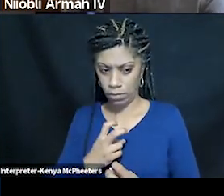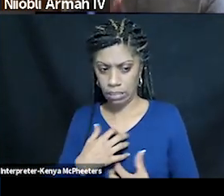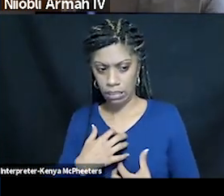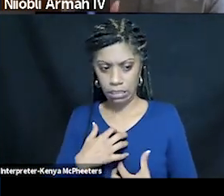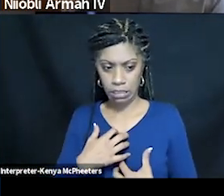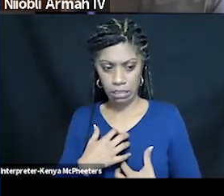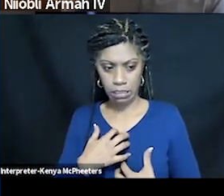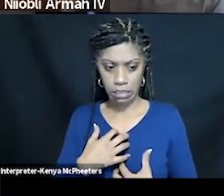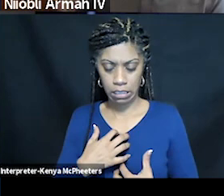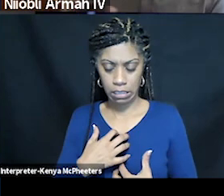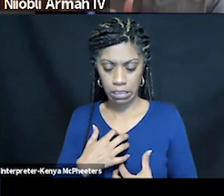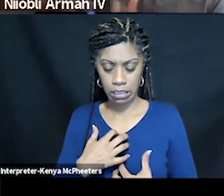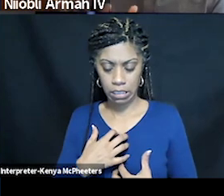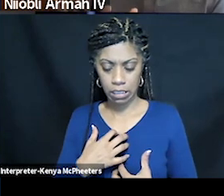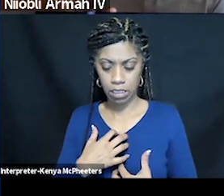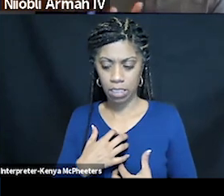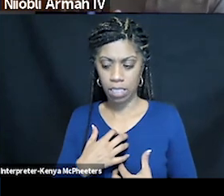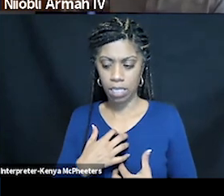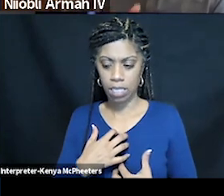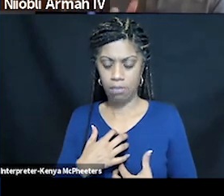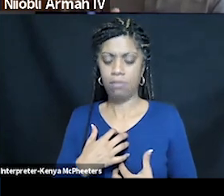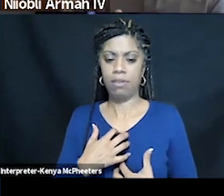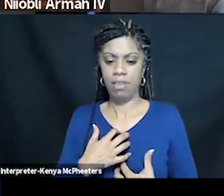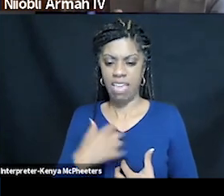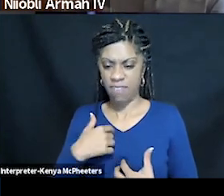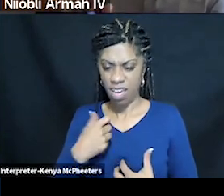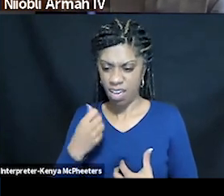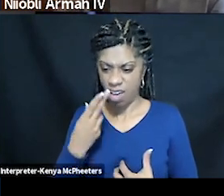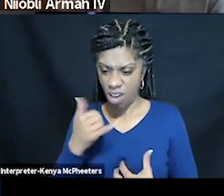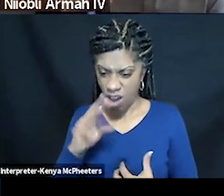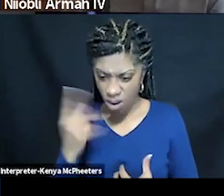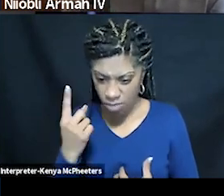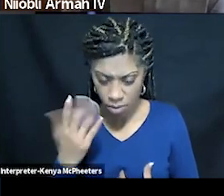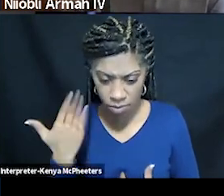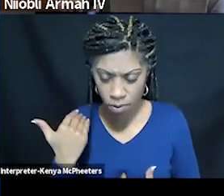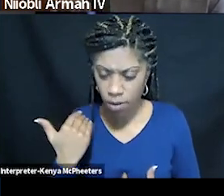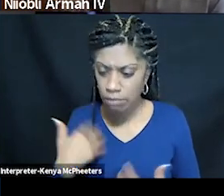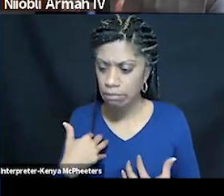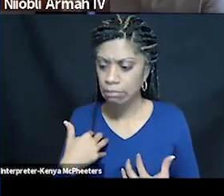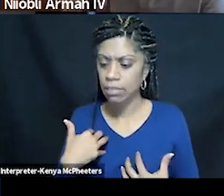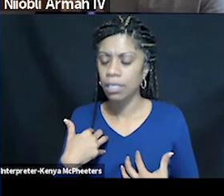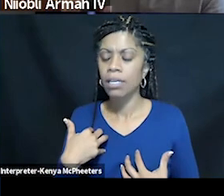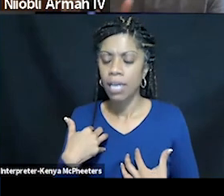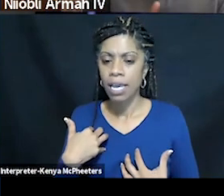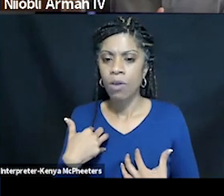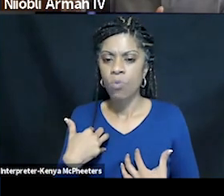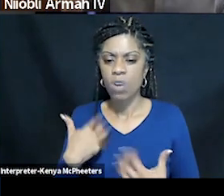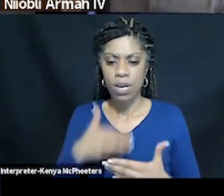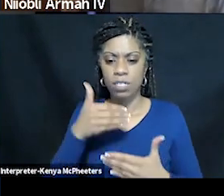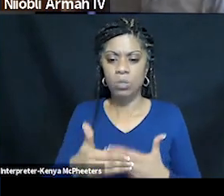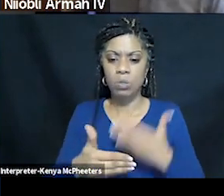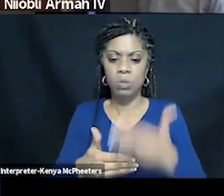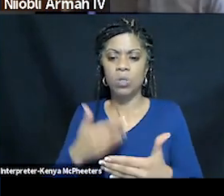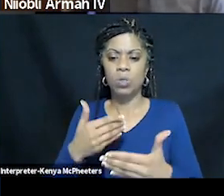am I approaching other people in the space? And then how do I become bold enough to have that frank conversation to make sure that what I'm doing is additive and not